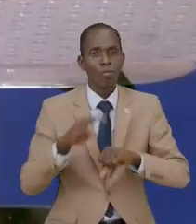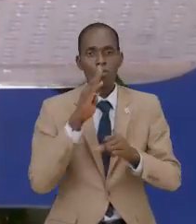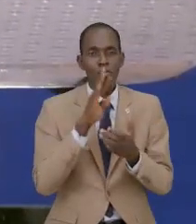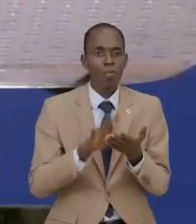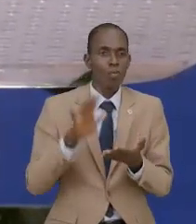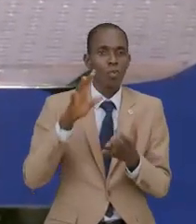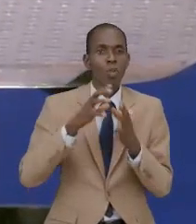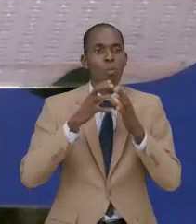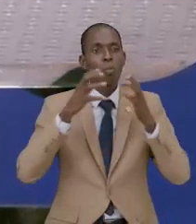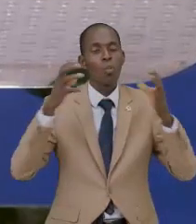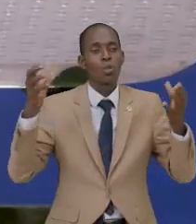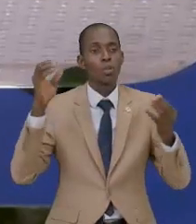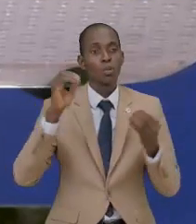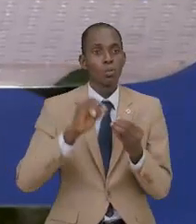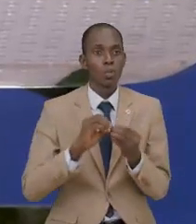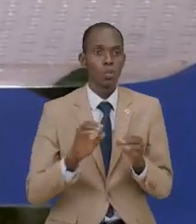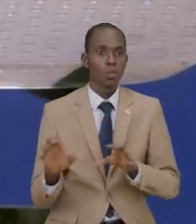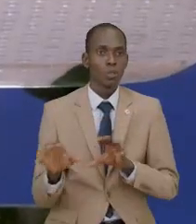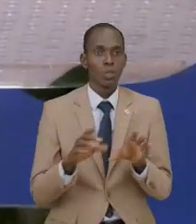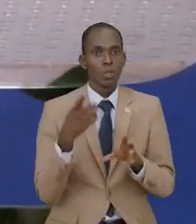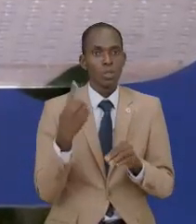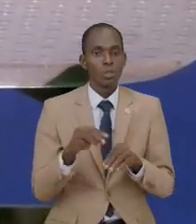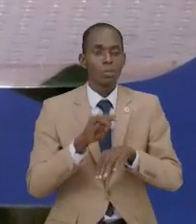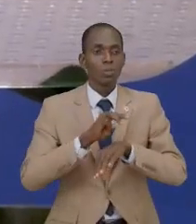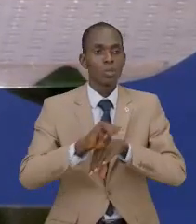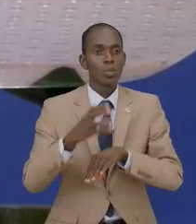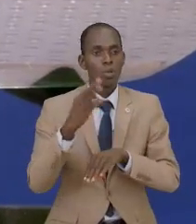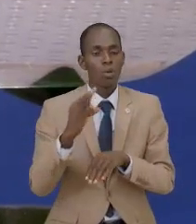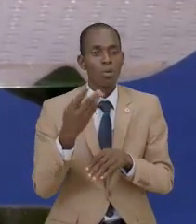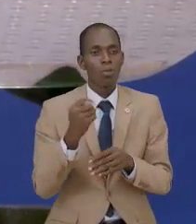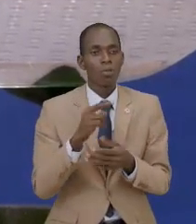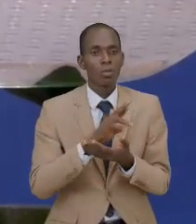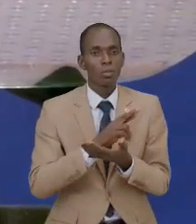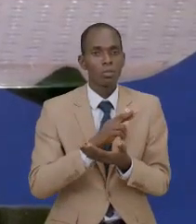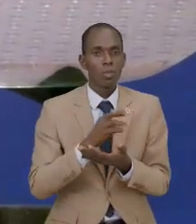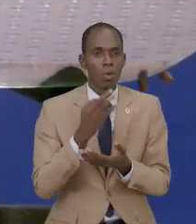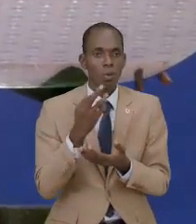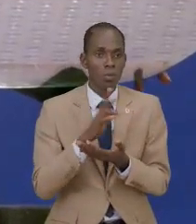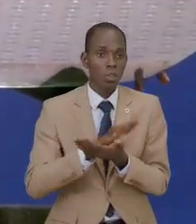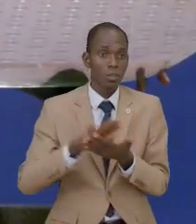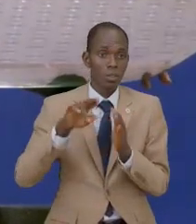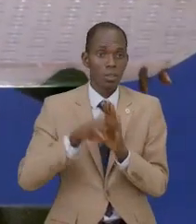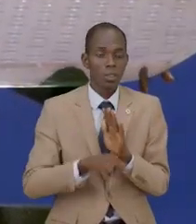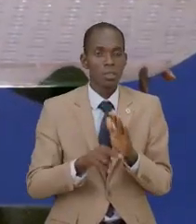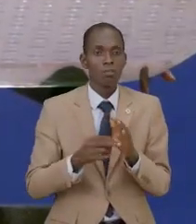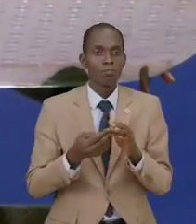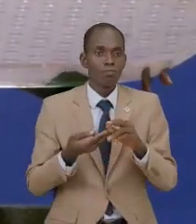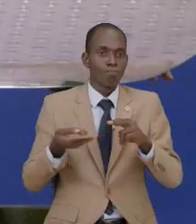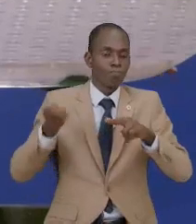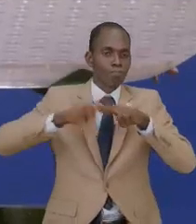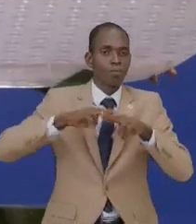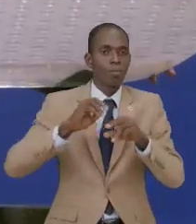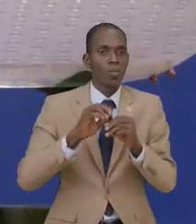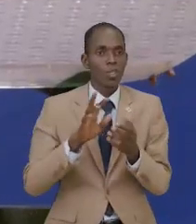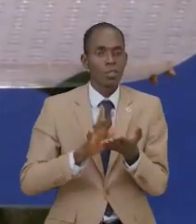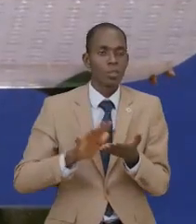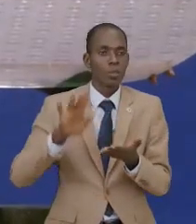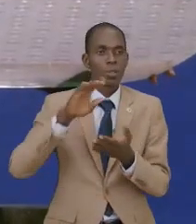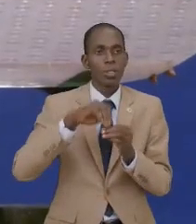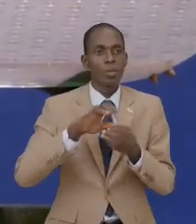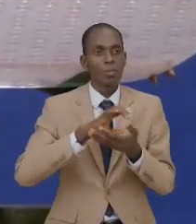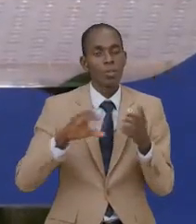more does the ministration of righteousness exceed in glory. Verse